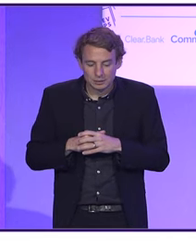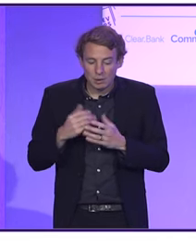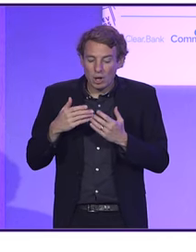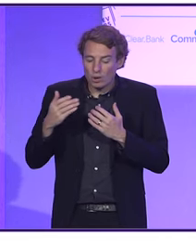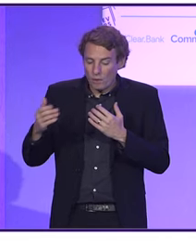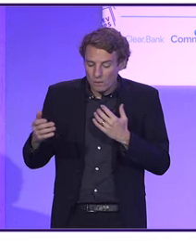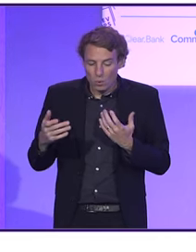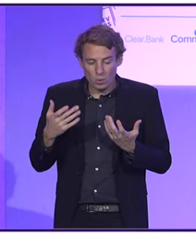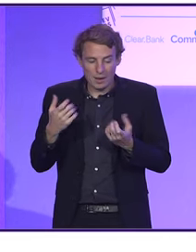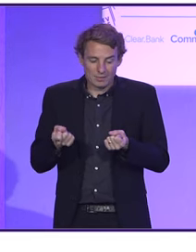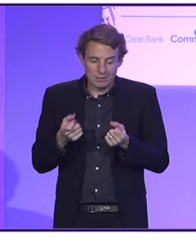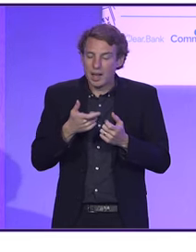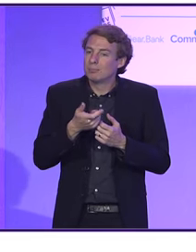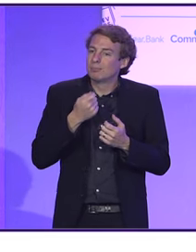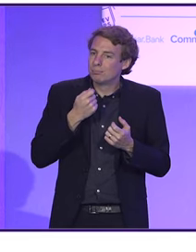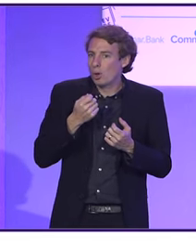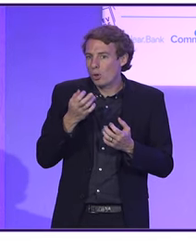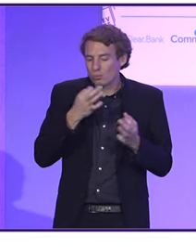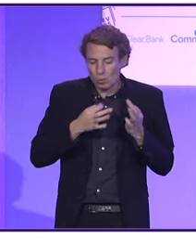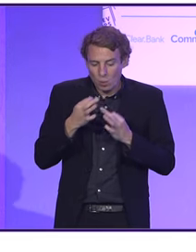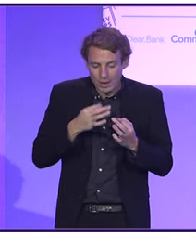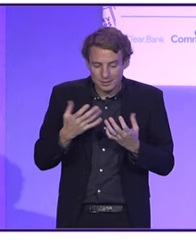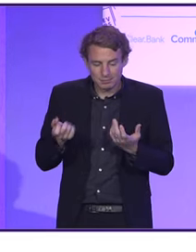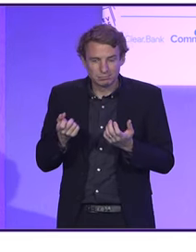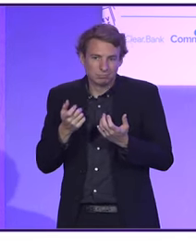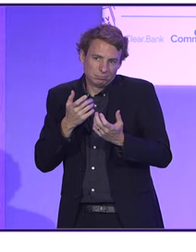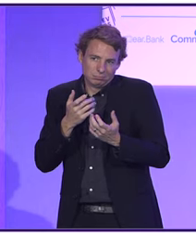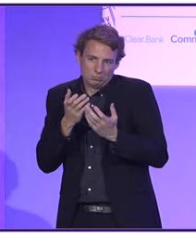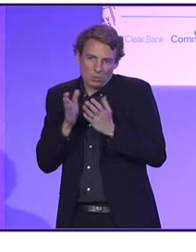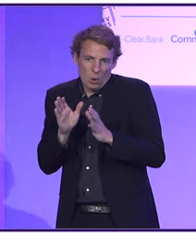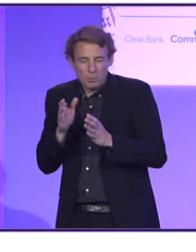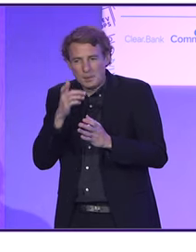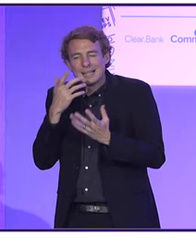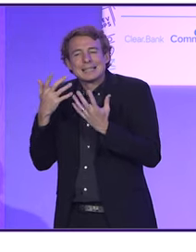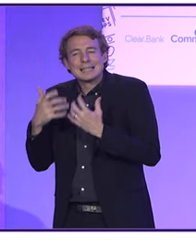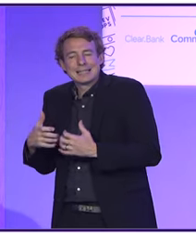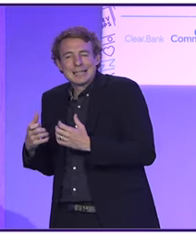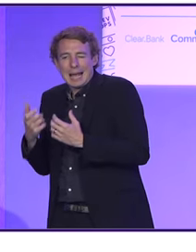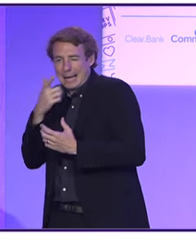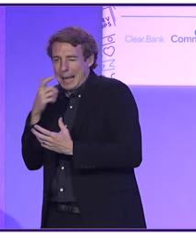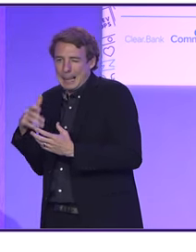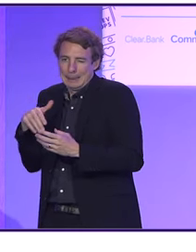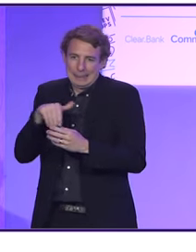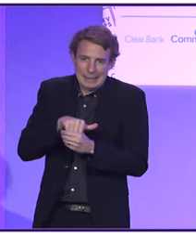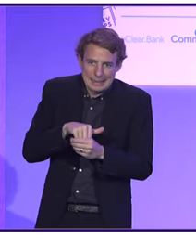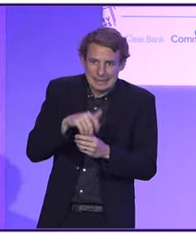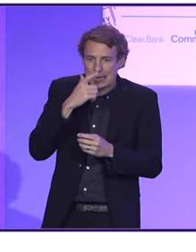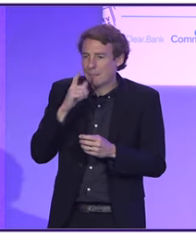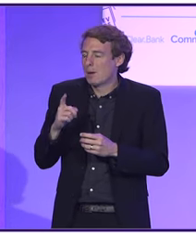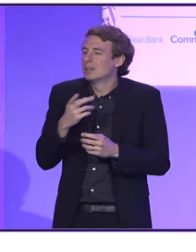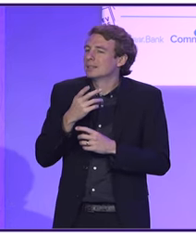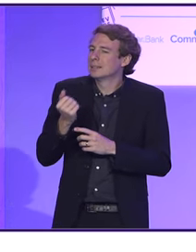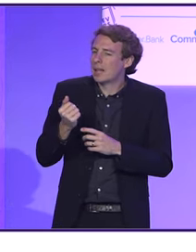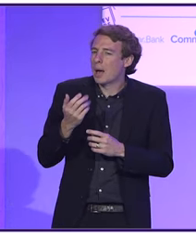will raise pull requests, review each other's code. Tech lead can still take part in this process if they wish to. And we're also going to offload some of the boring parts to a